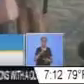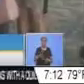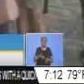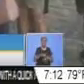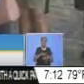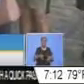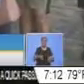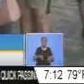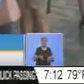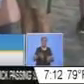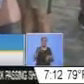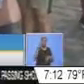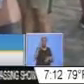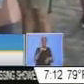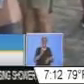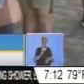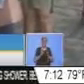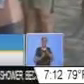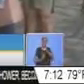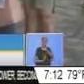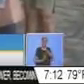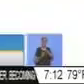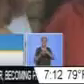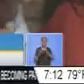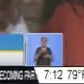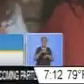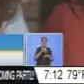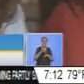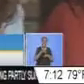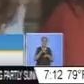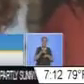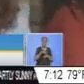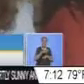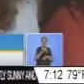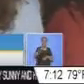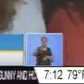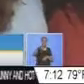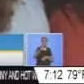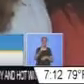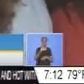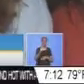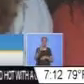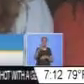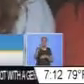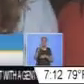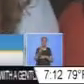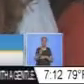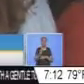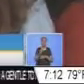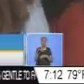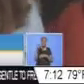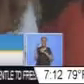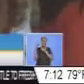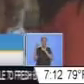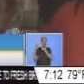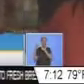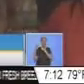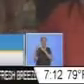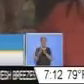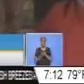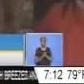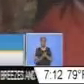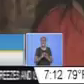the completion of the Point Hotel. I'm looking forward to it, actually, because I think it will be a good implement to